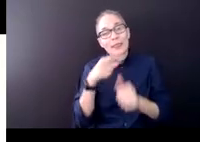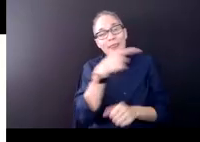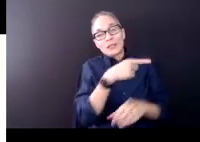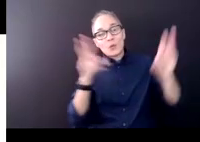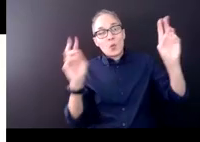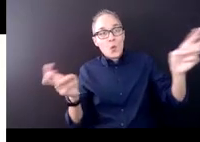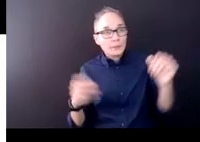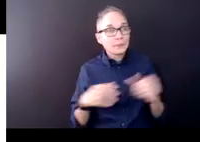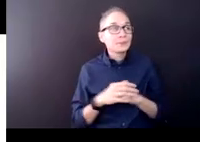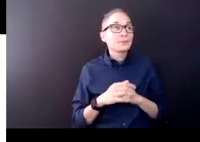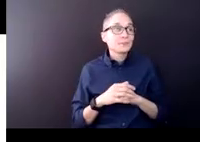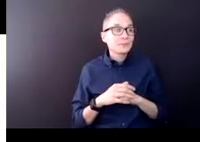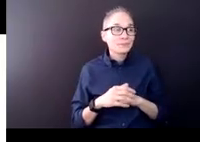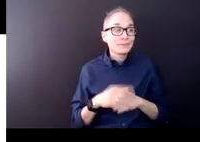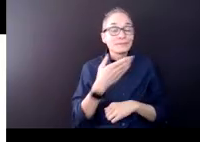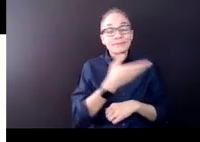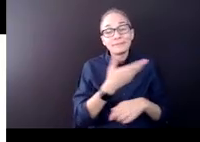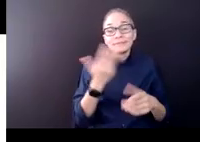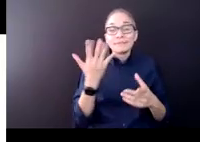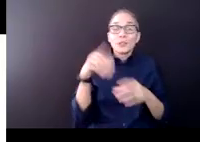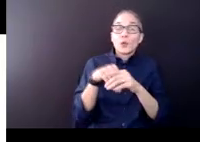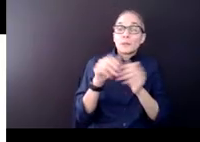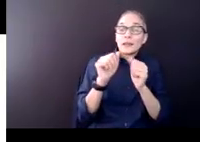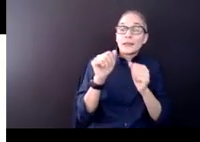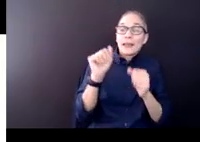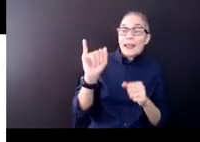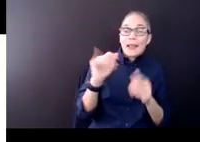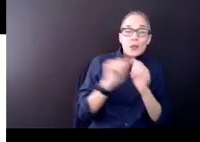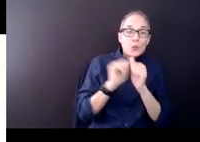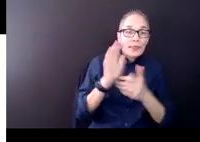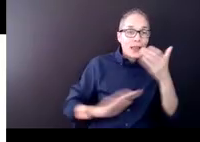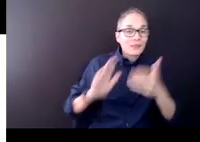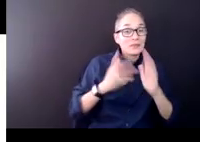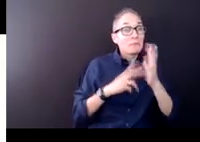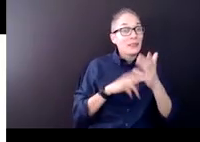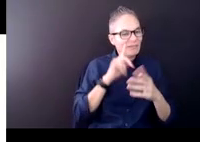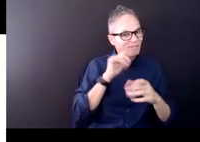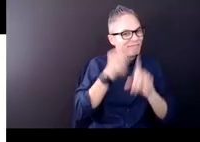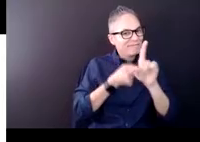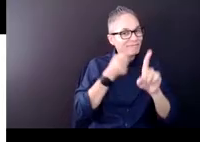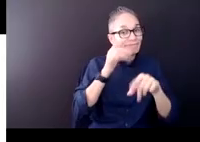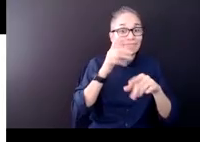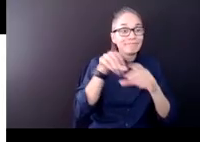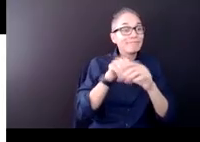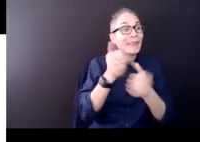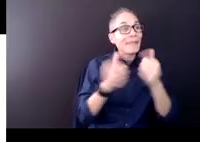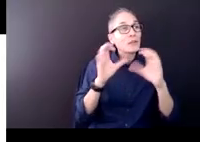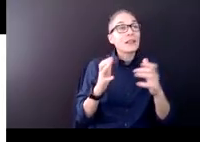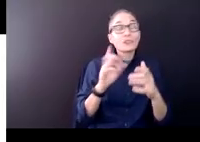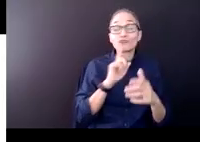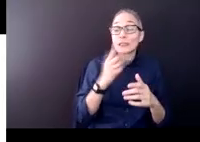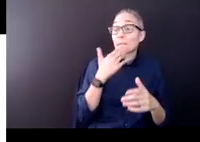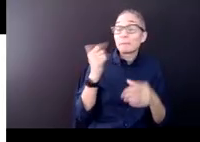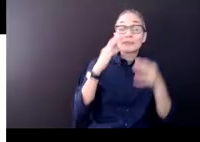quote. Integrating AI into higher education does not mean it must touch every corner of every classroom. Perhaps the truly innovative move is